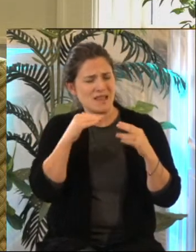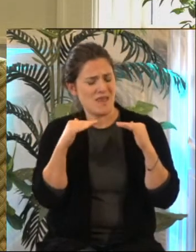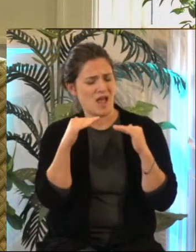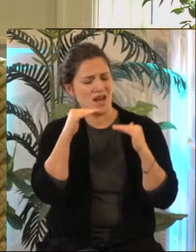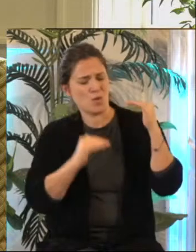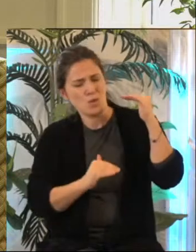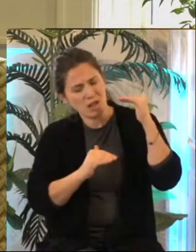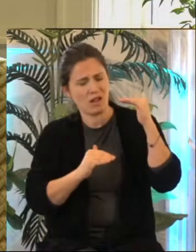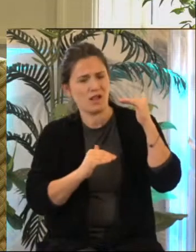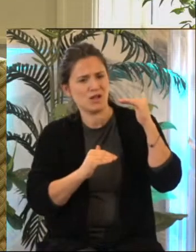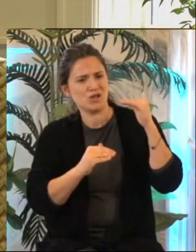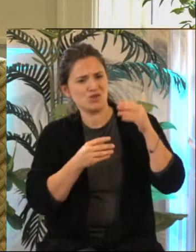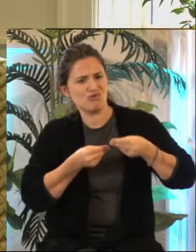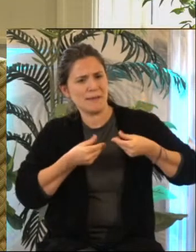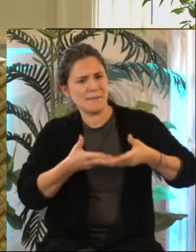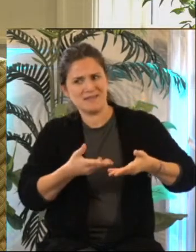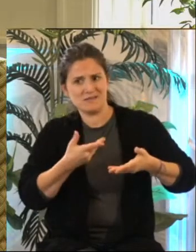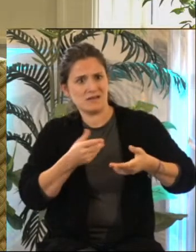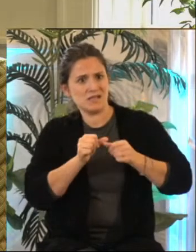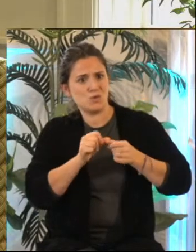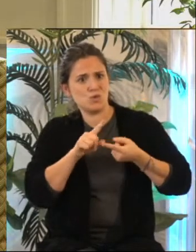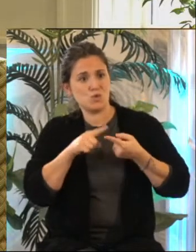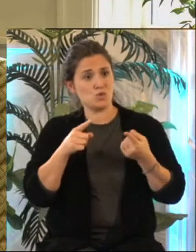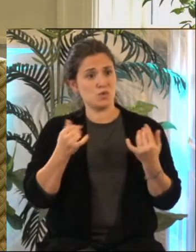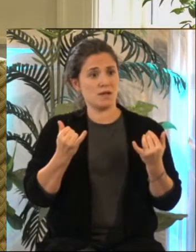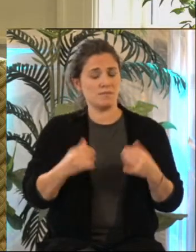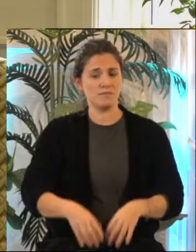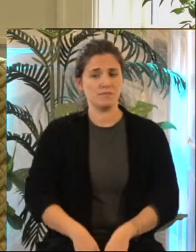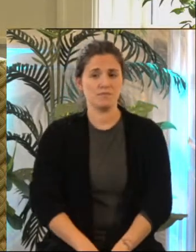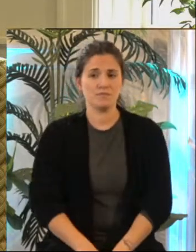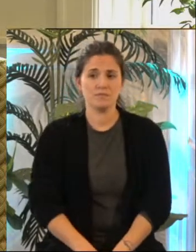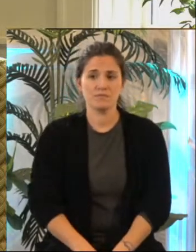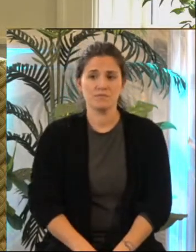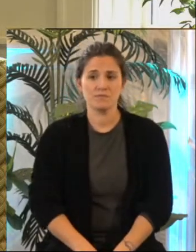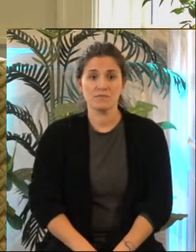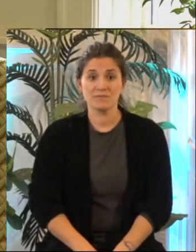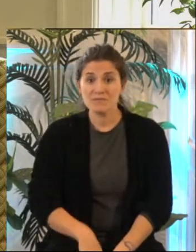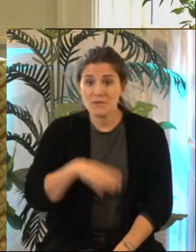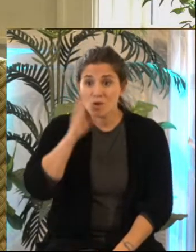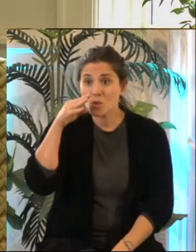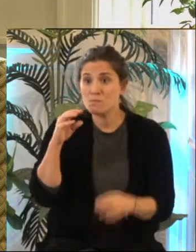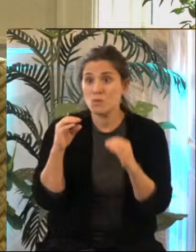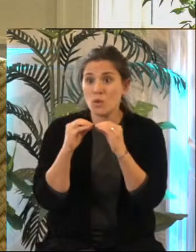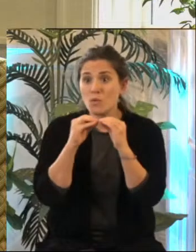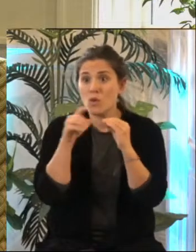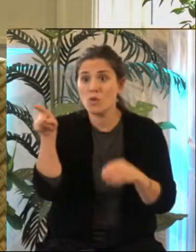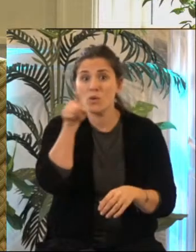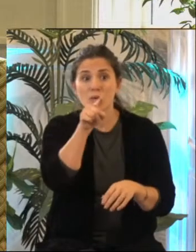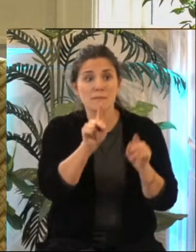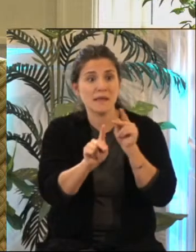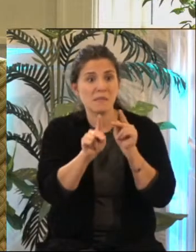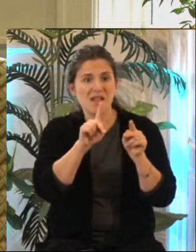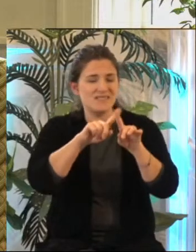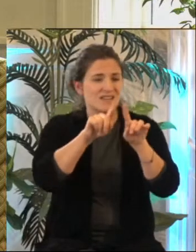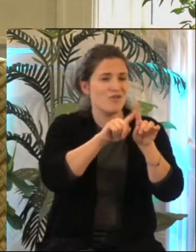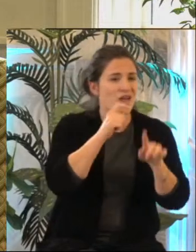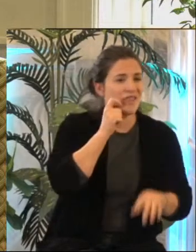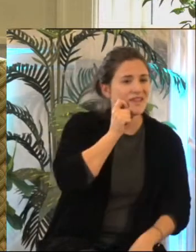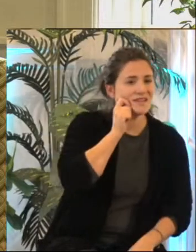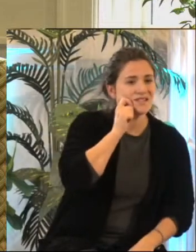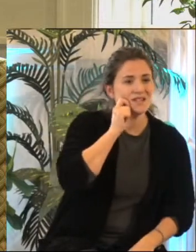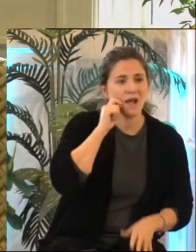day. As more and more people across ethnicities and identities are